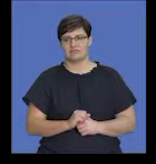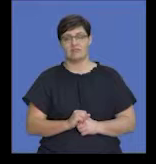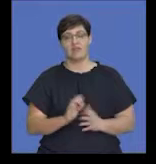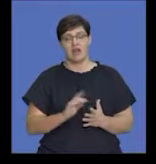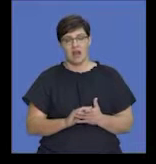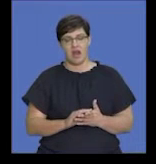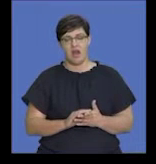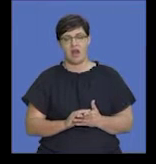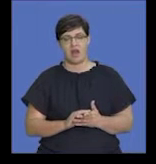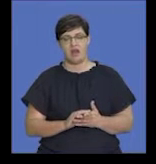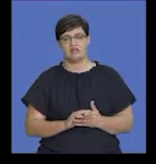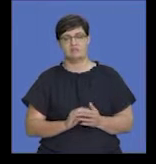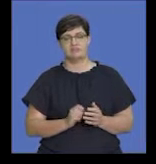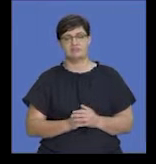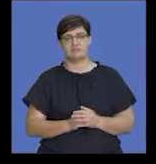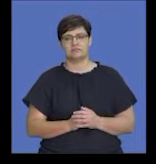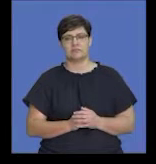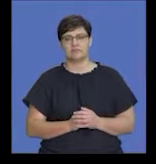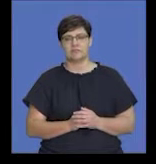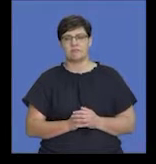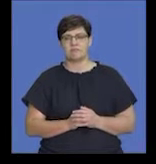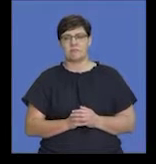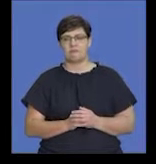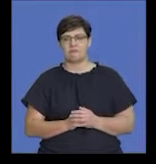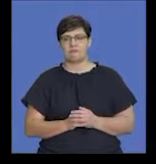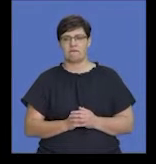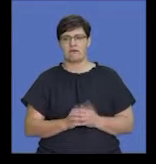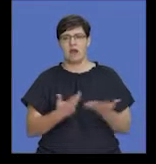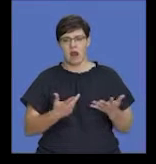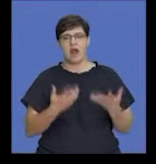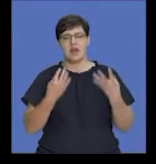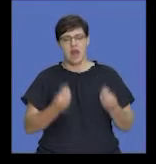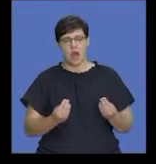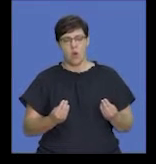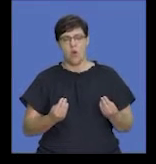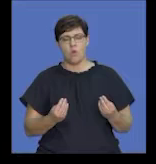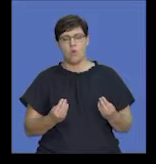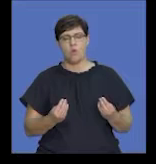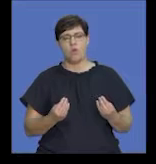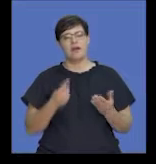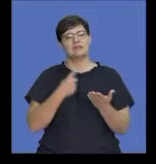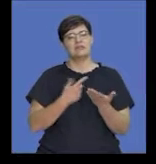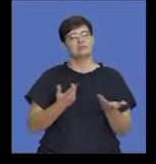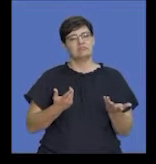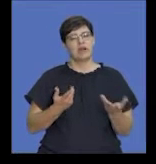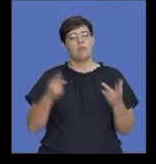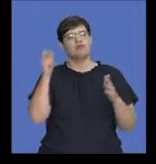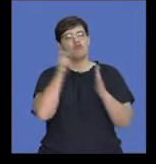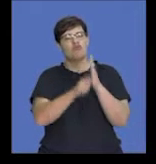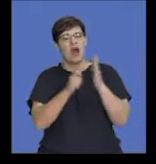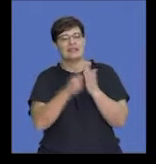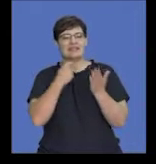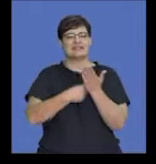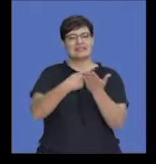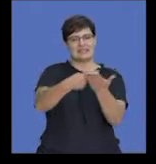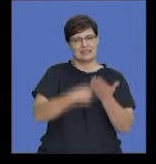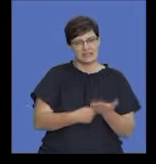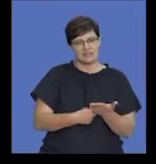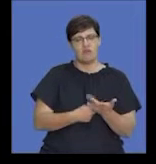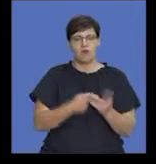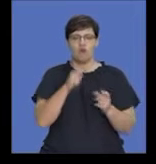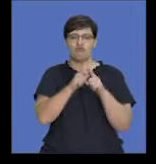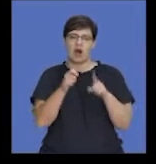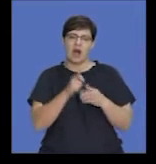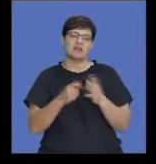essay. Okay, so the discussive essay is where you are required to write on something which can either be